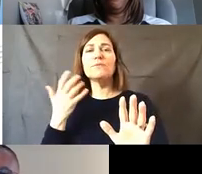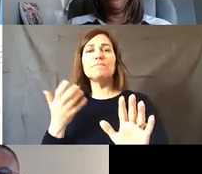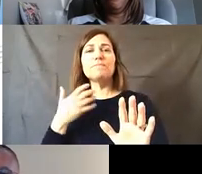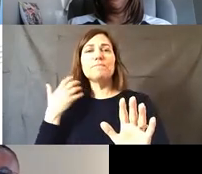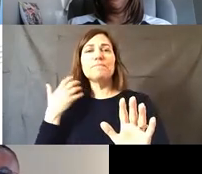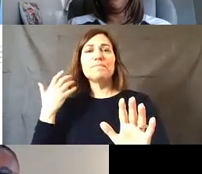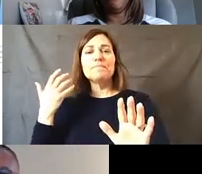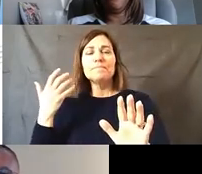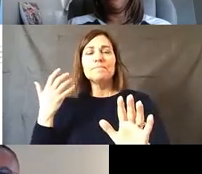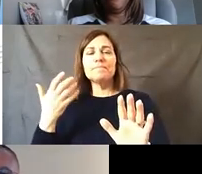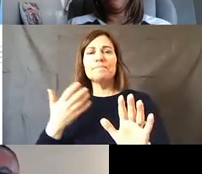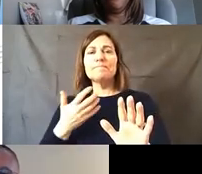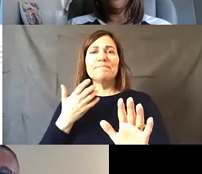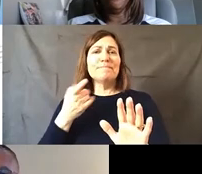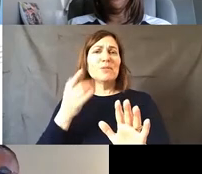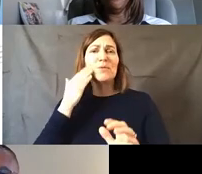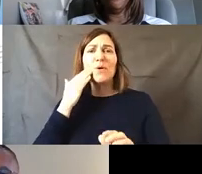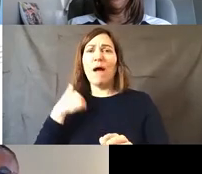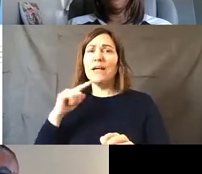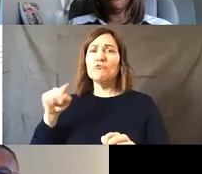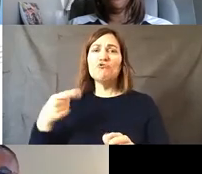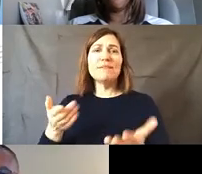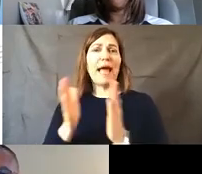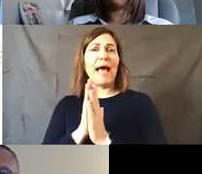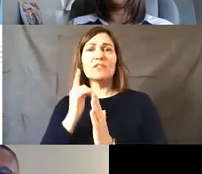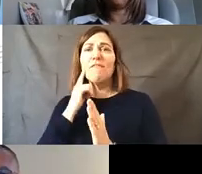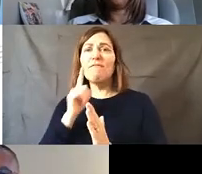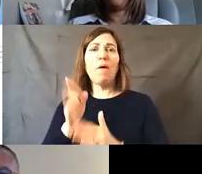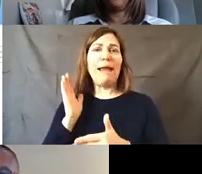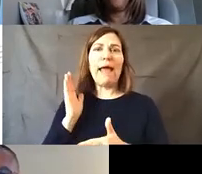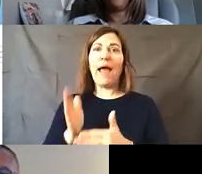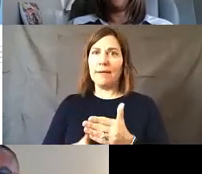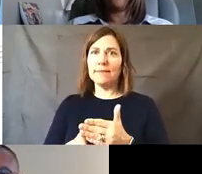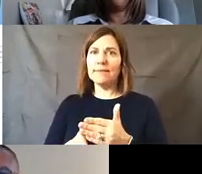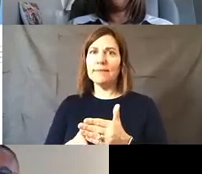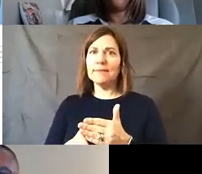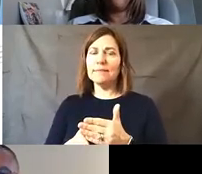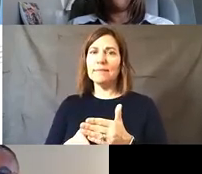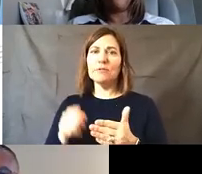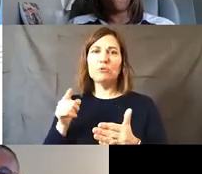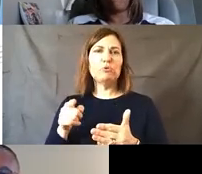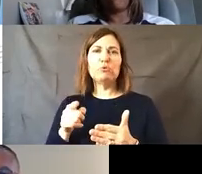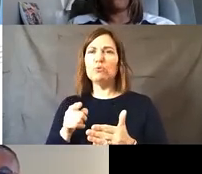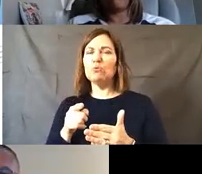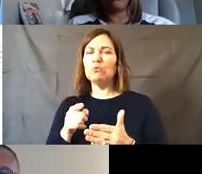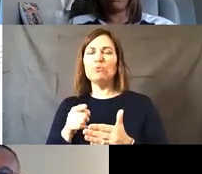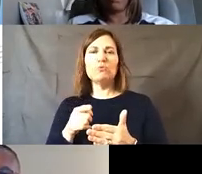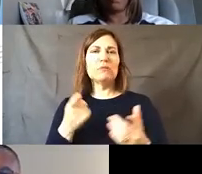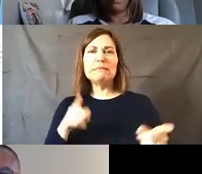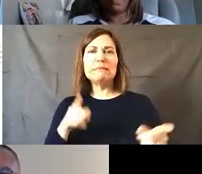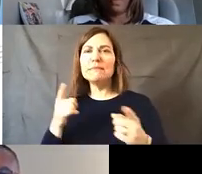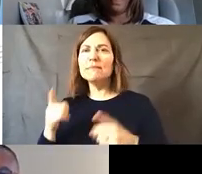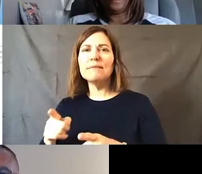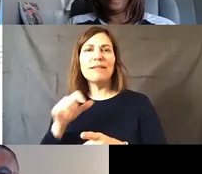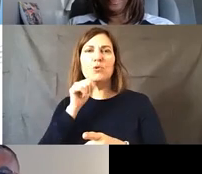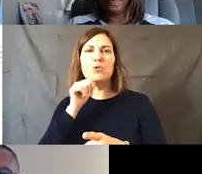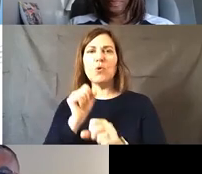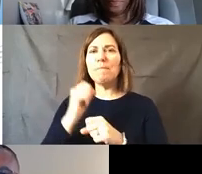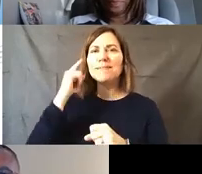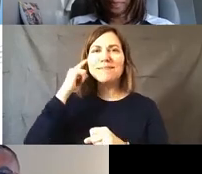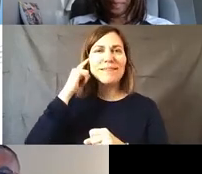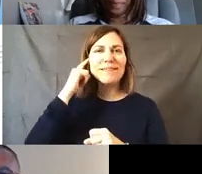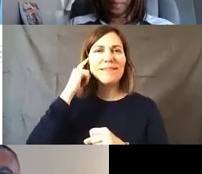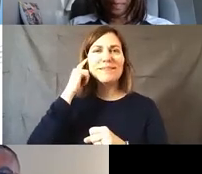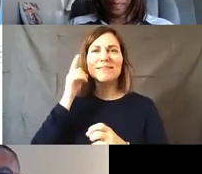I just ask for an end to the senselessness of hatred